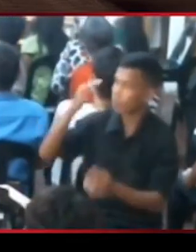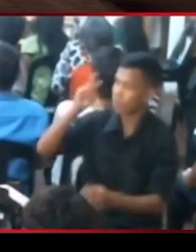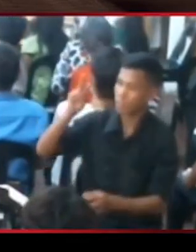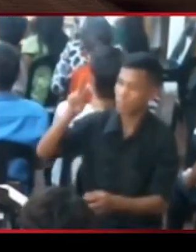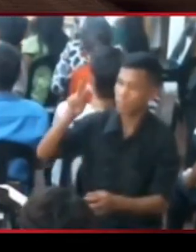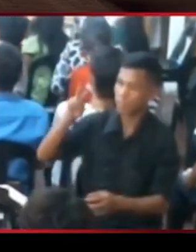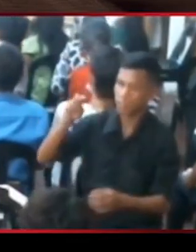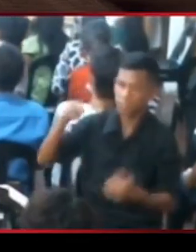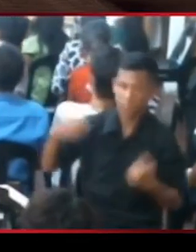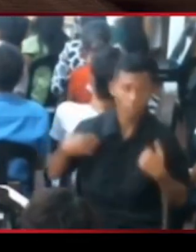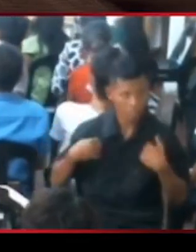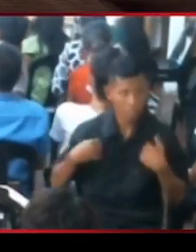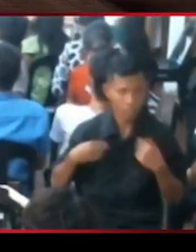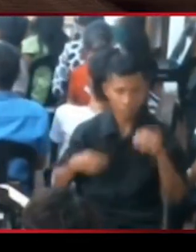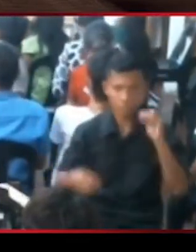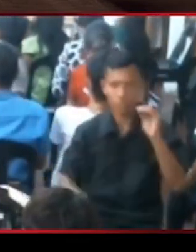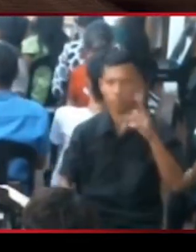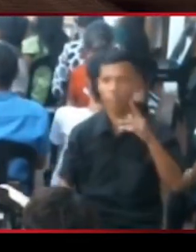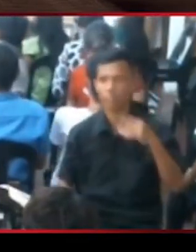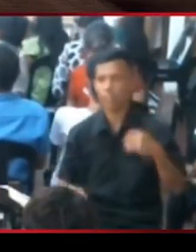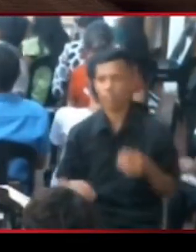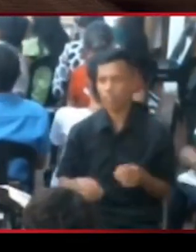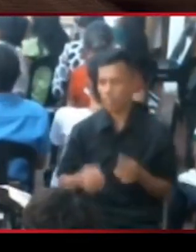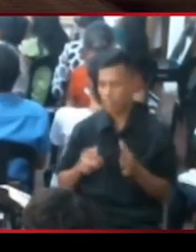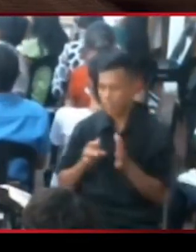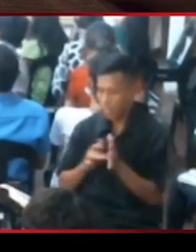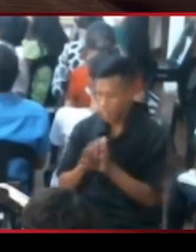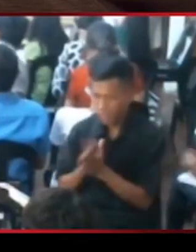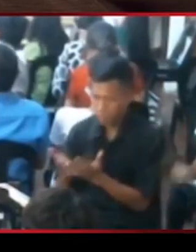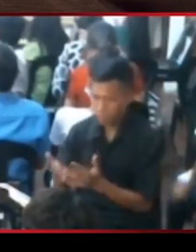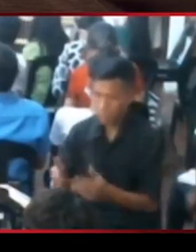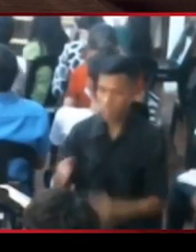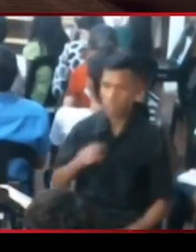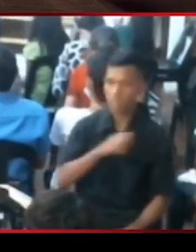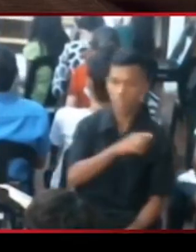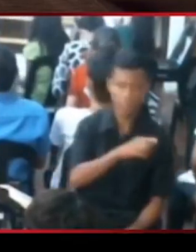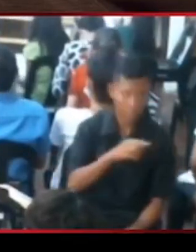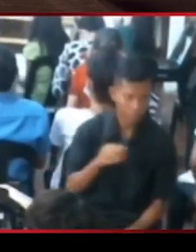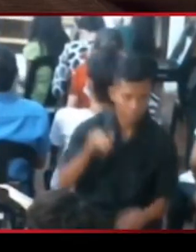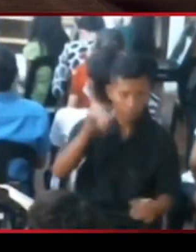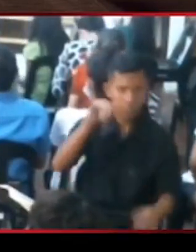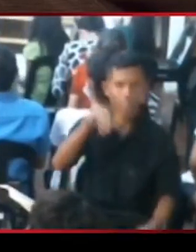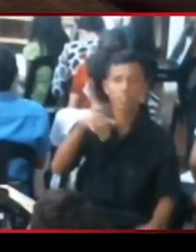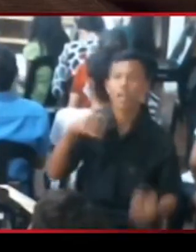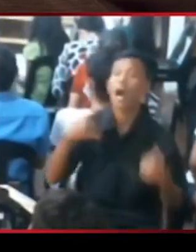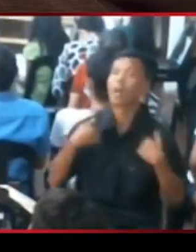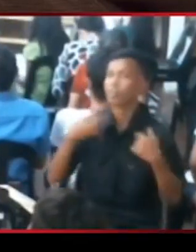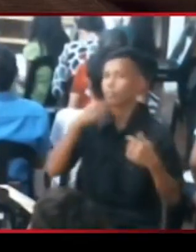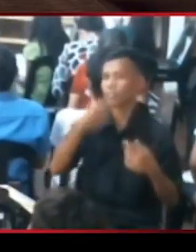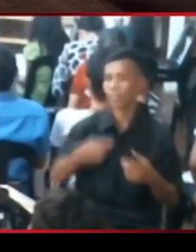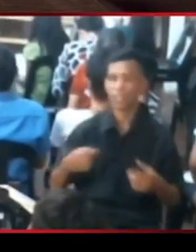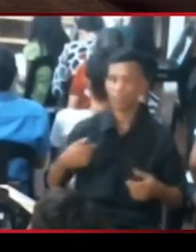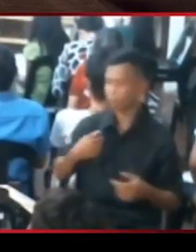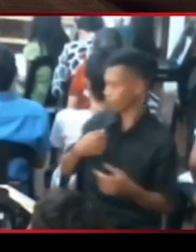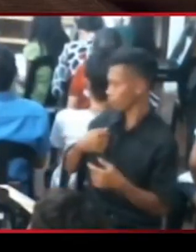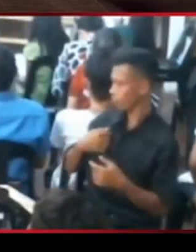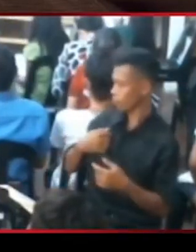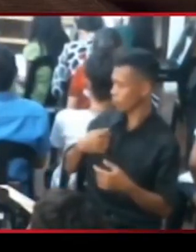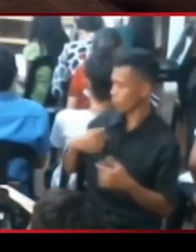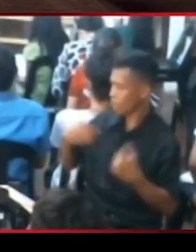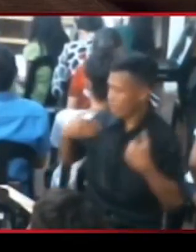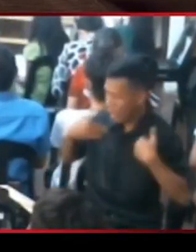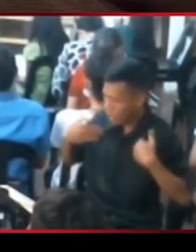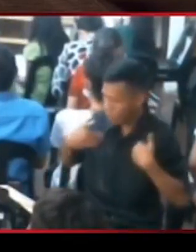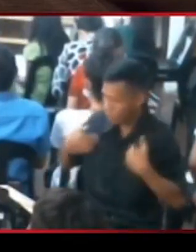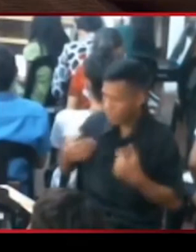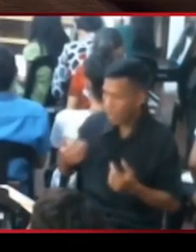look at verse 18. Yea, if a man may say that thou hast faith and